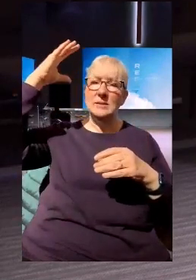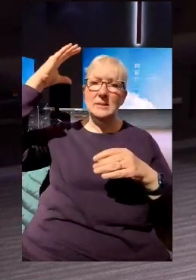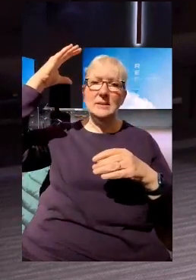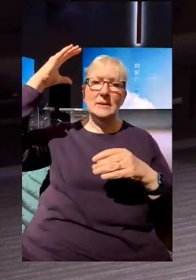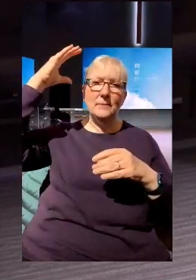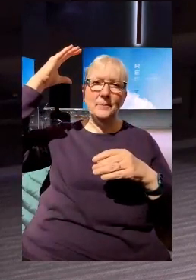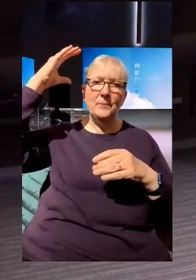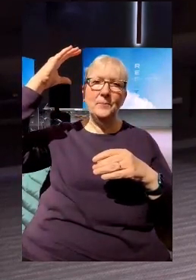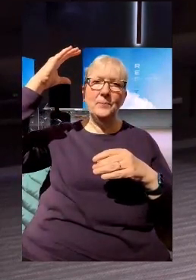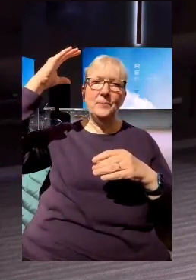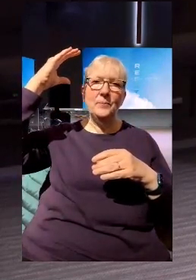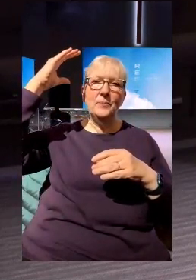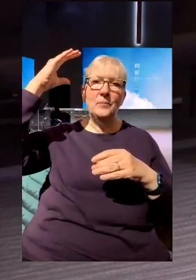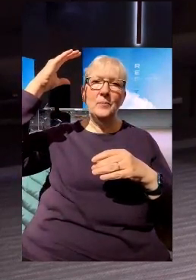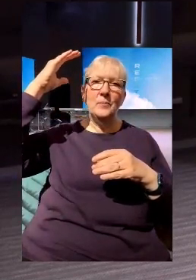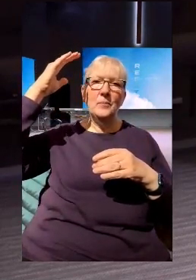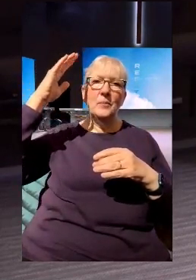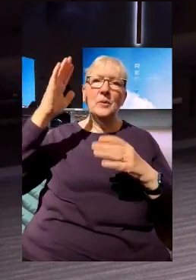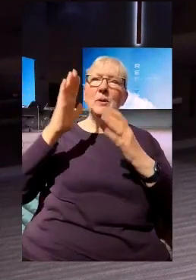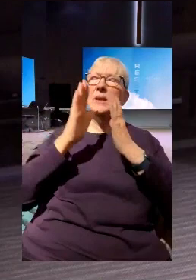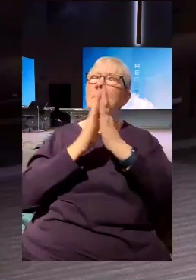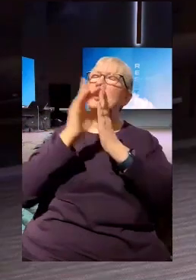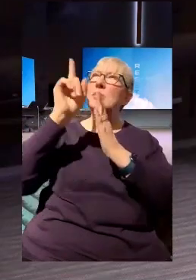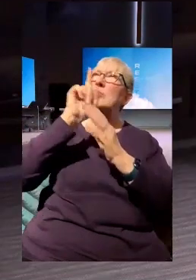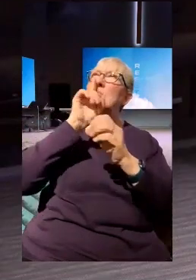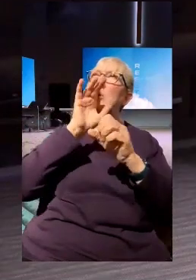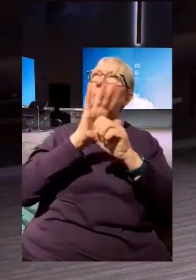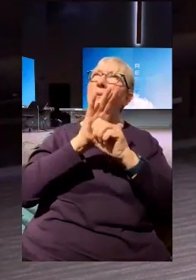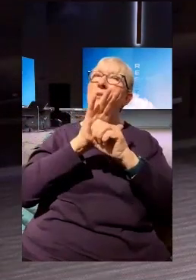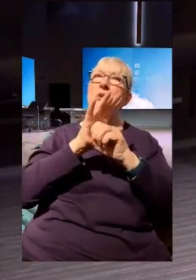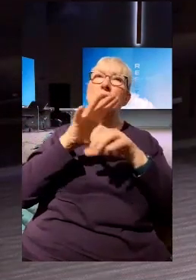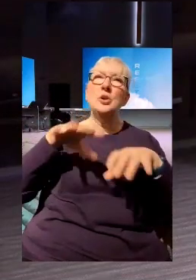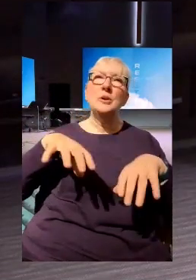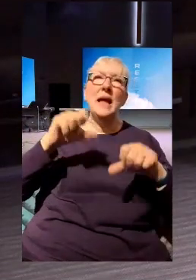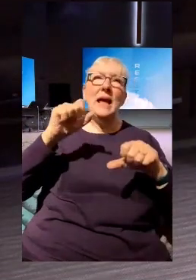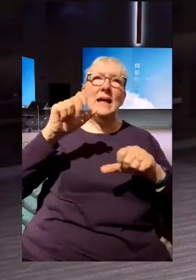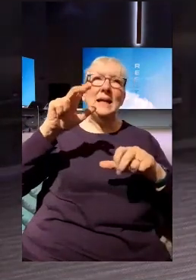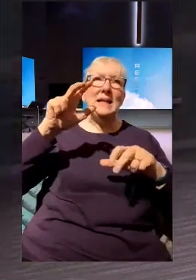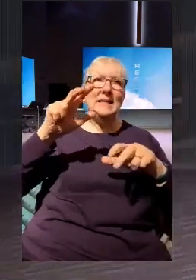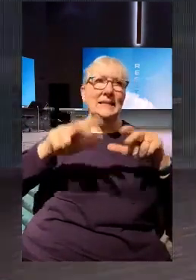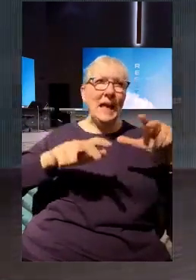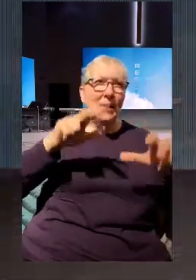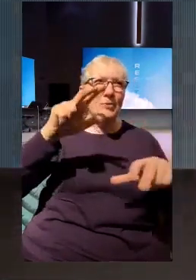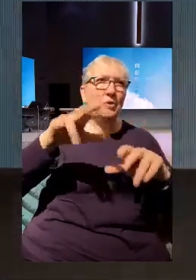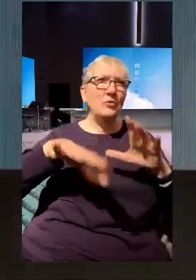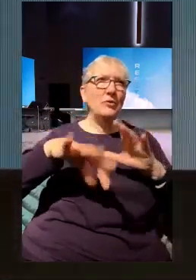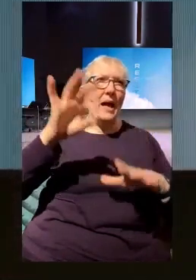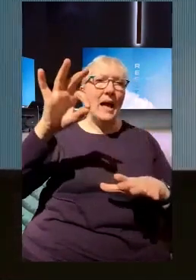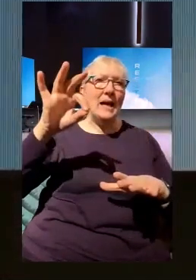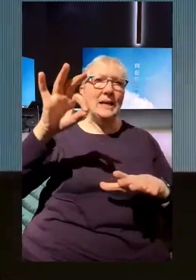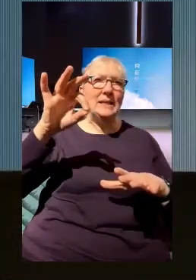We just ask that you prompt us to take steps to discover what it means individually for each of us